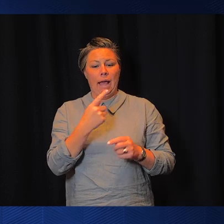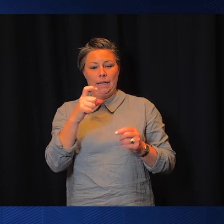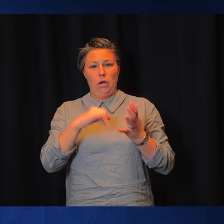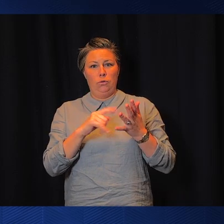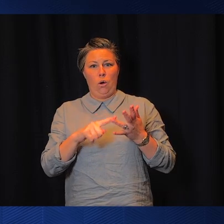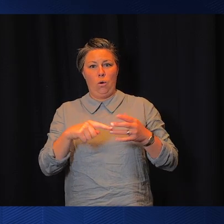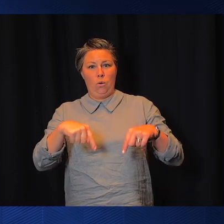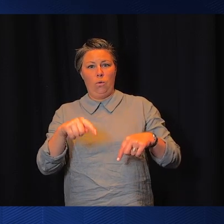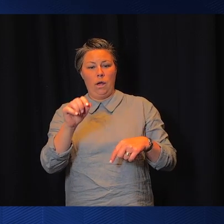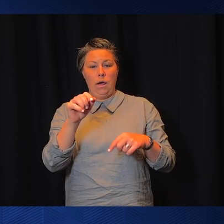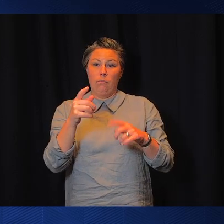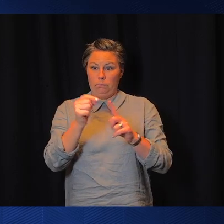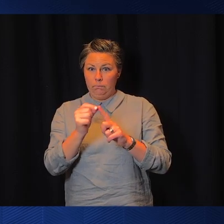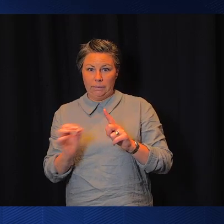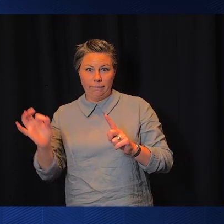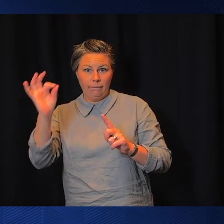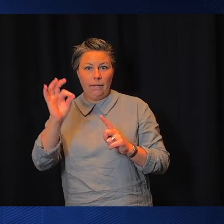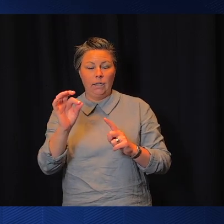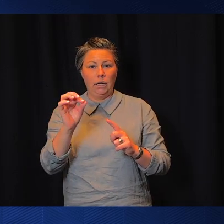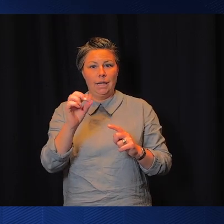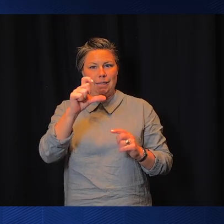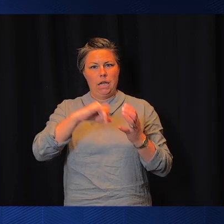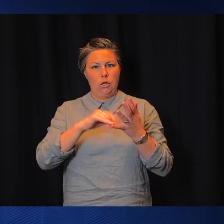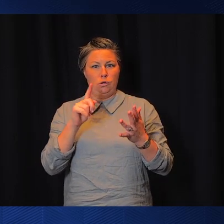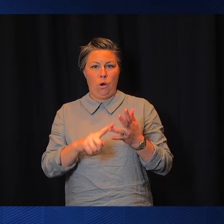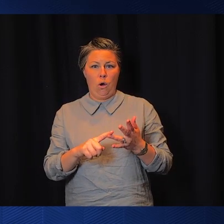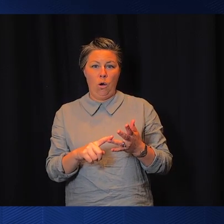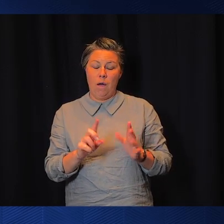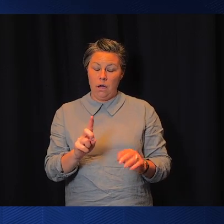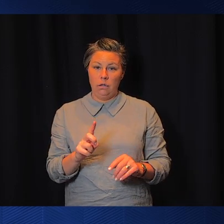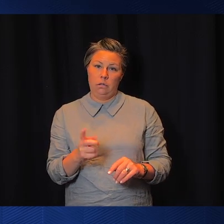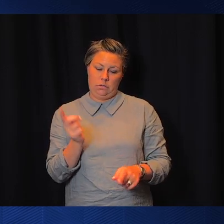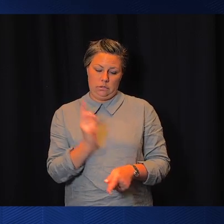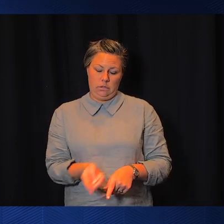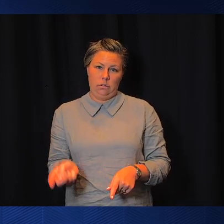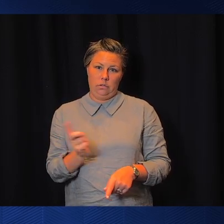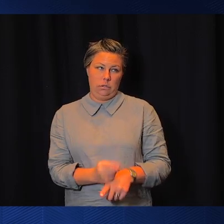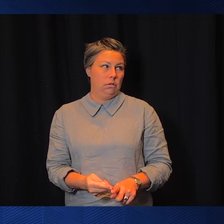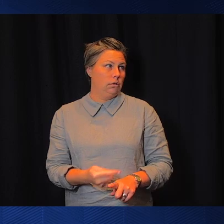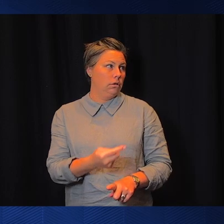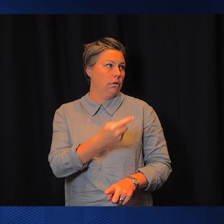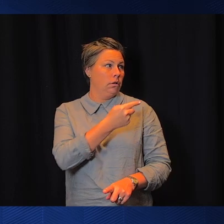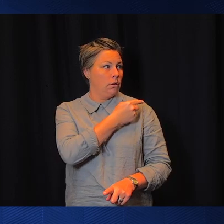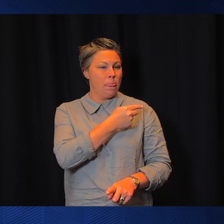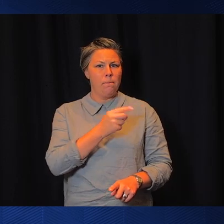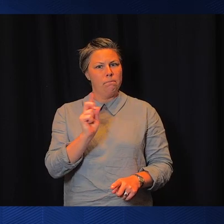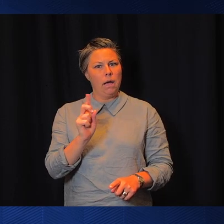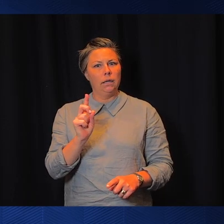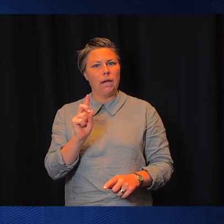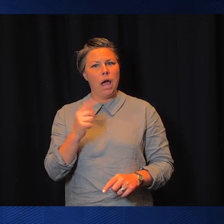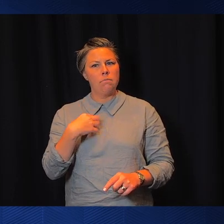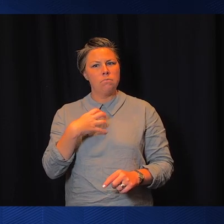and Pacific CSOs sit, not for the first time, for nth time now, but now they open